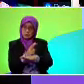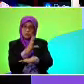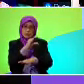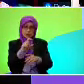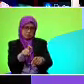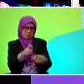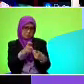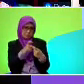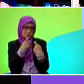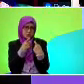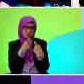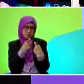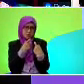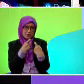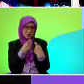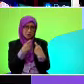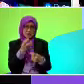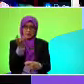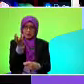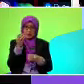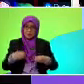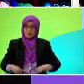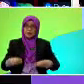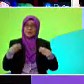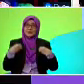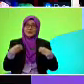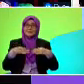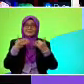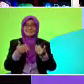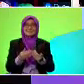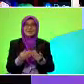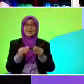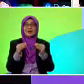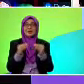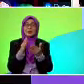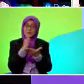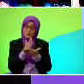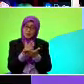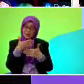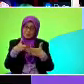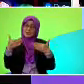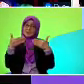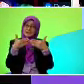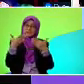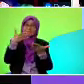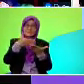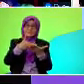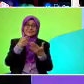so now we shall take a break and I'll see you after this in Level 2 Slot DidikTV KPM Science Language.